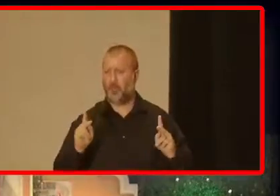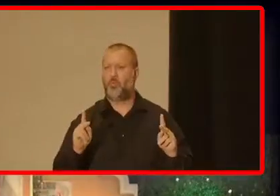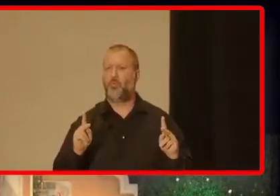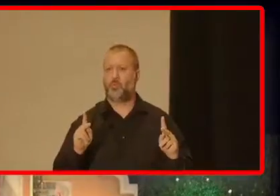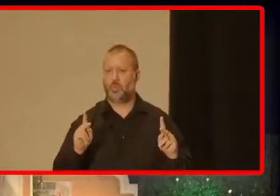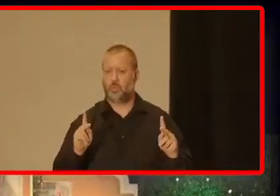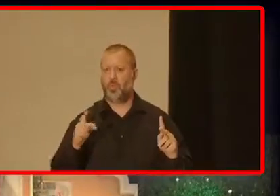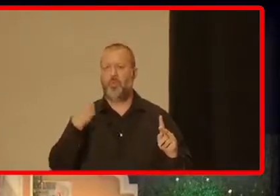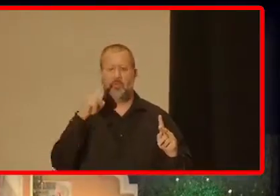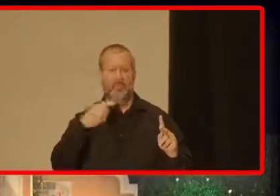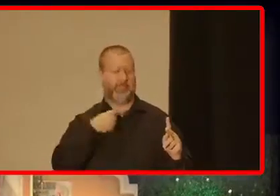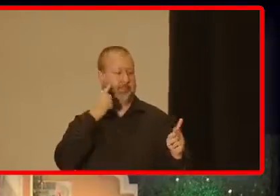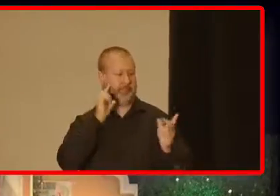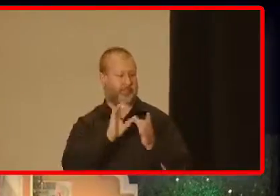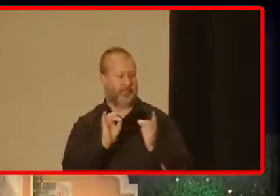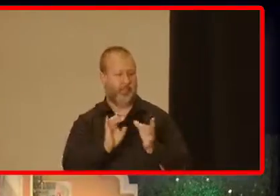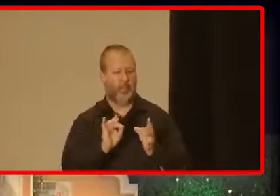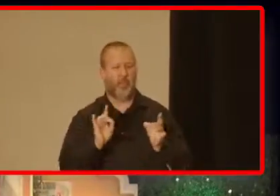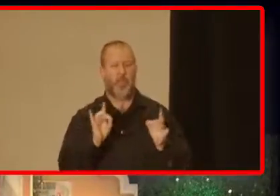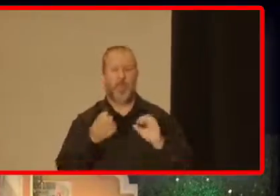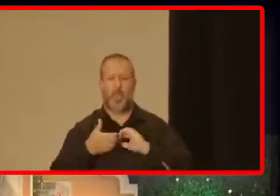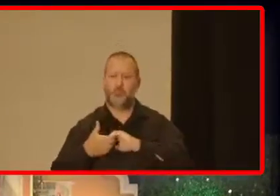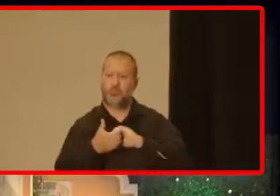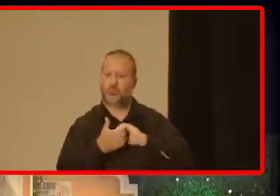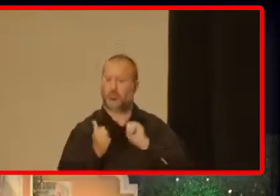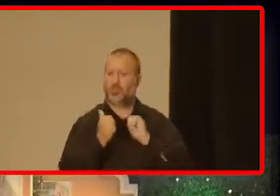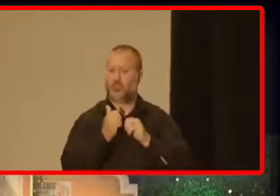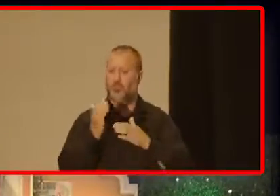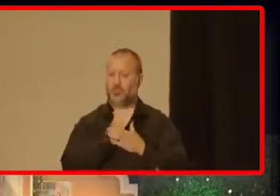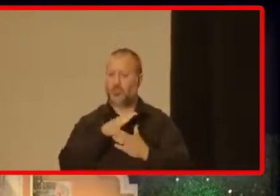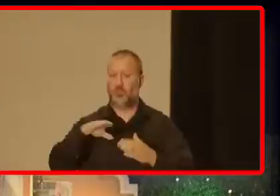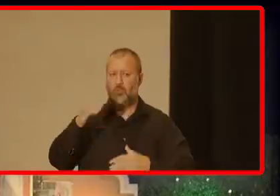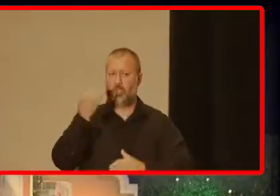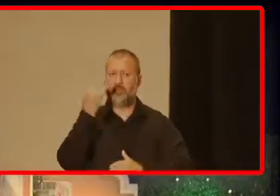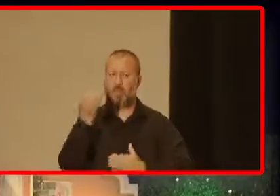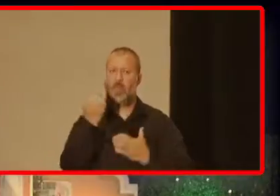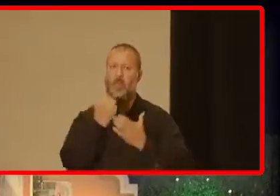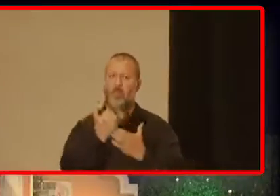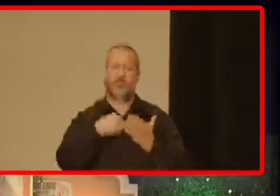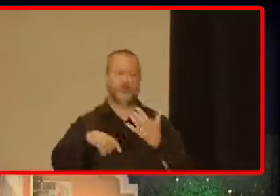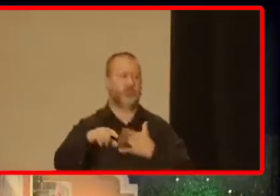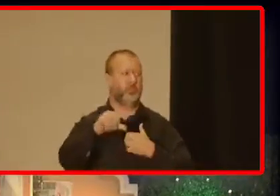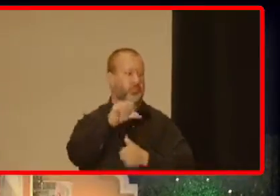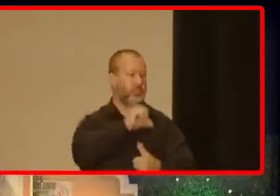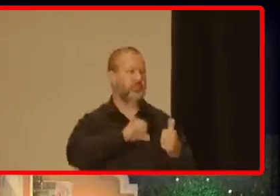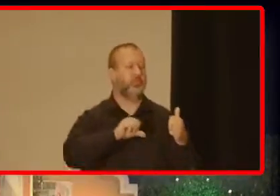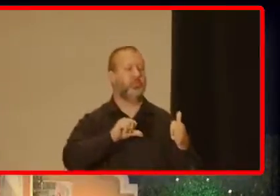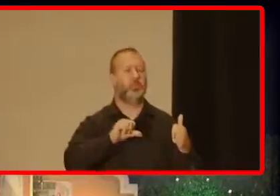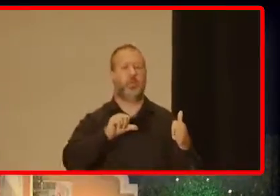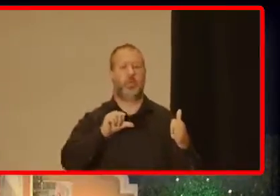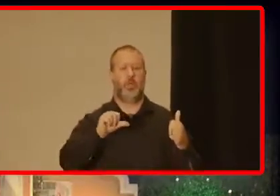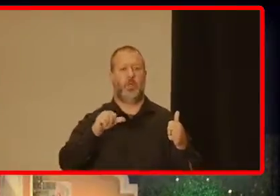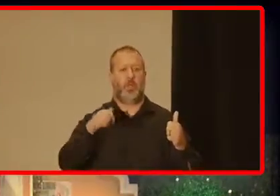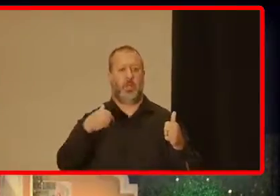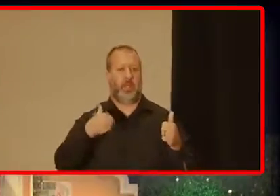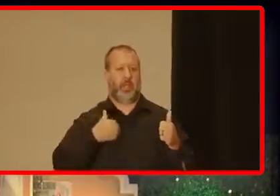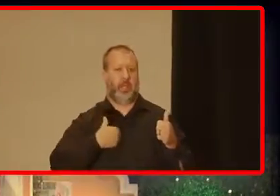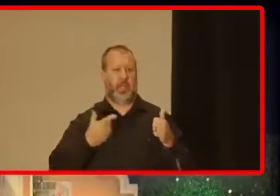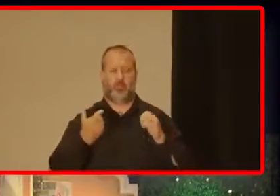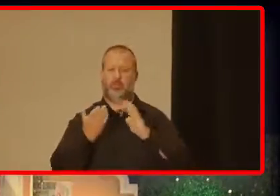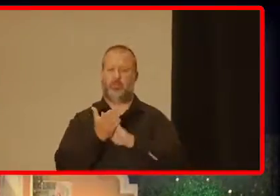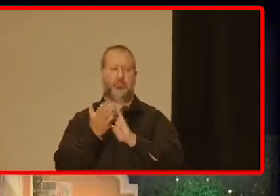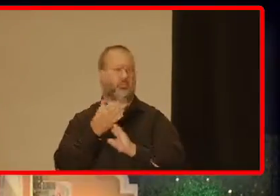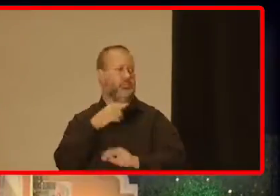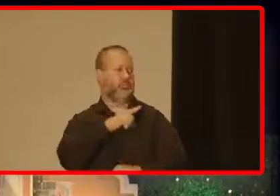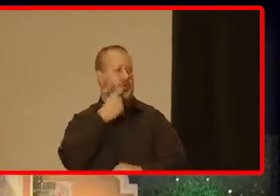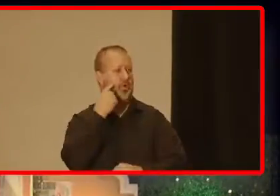to, as I said earlier, collaborate together, share ideas, and learn from one another. And so when I say give her a round of applause, that's